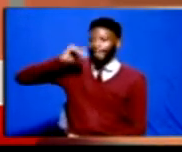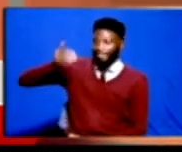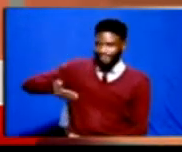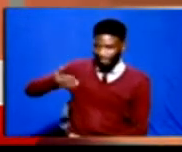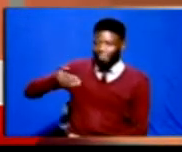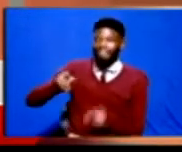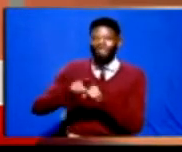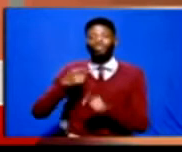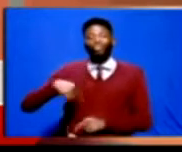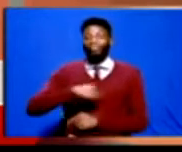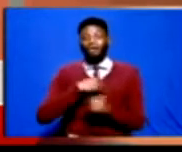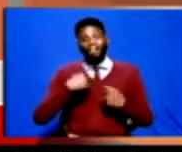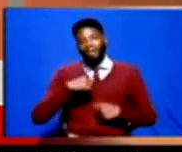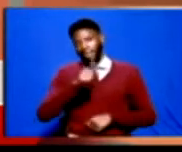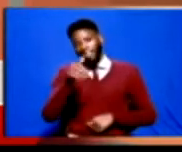additional deposits of rare earths